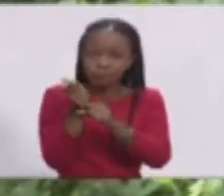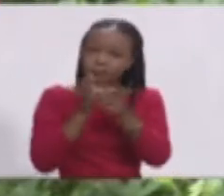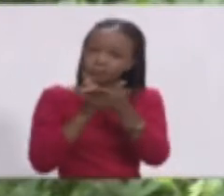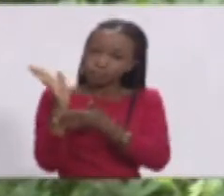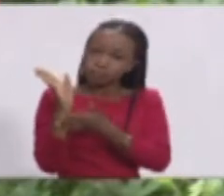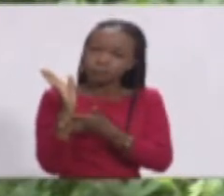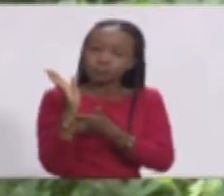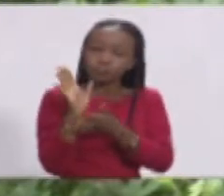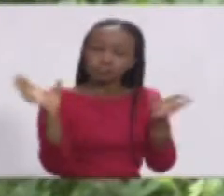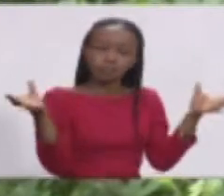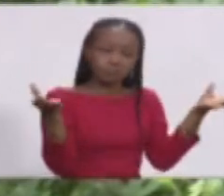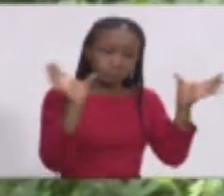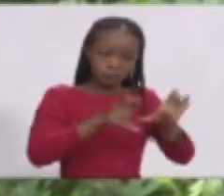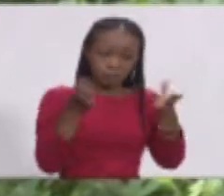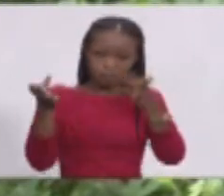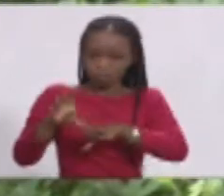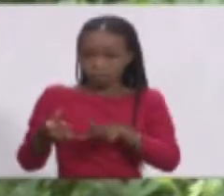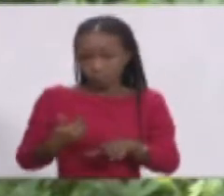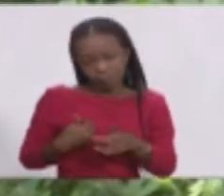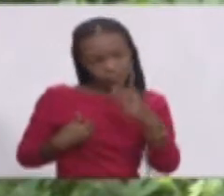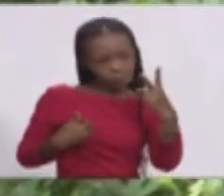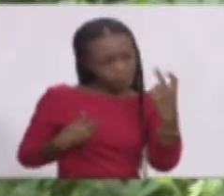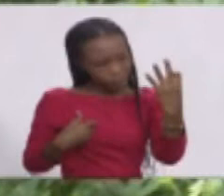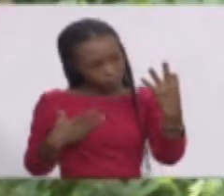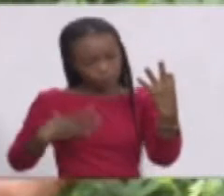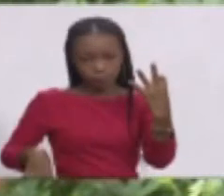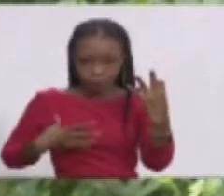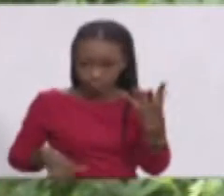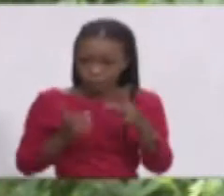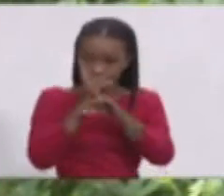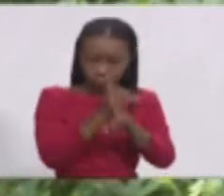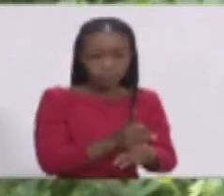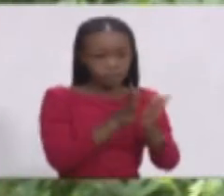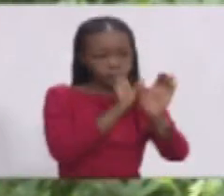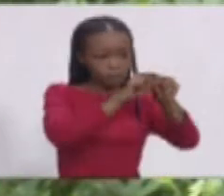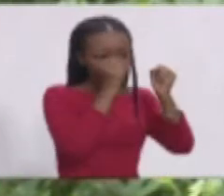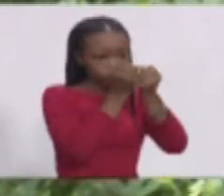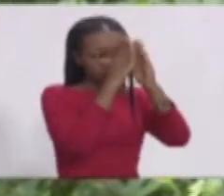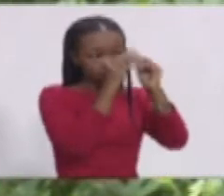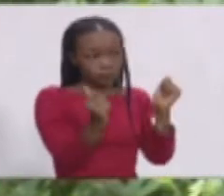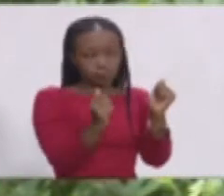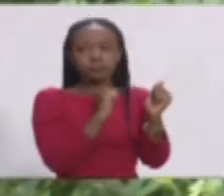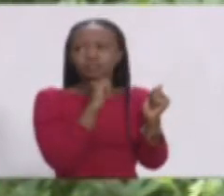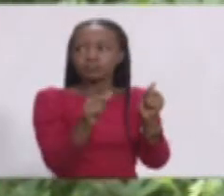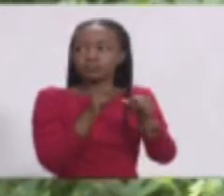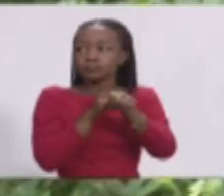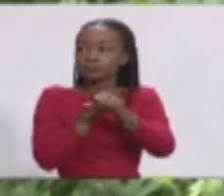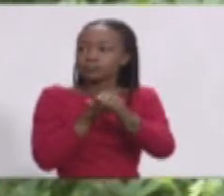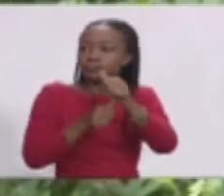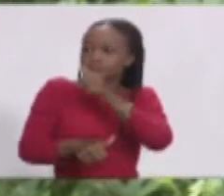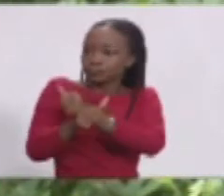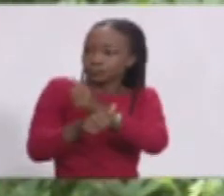such gatherings are to be held, they're only 2, 3, or 4 people, and depending on the size of the house, so that we don't transfer the risk from the